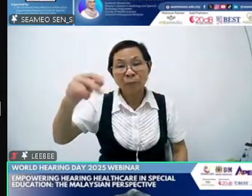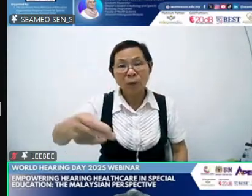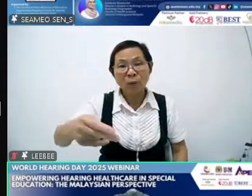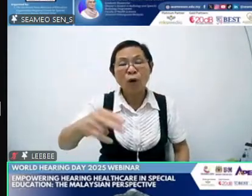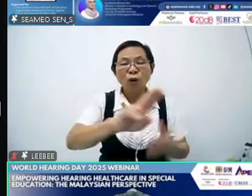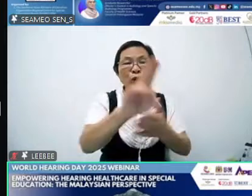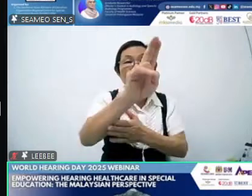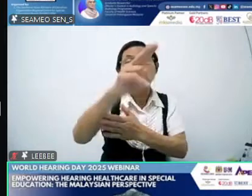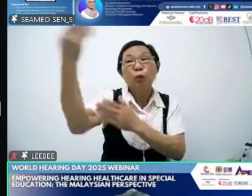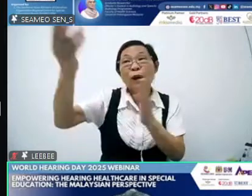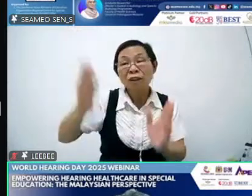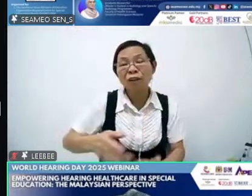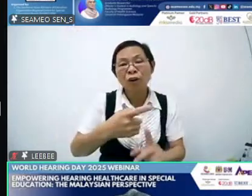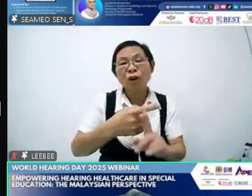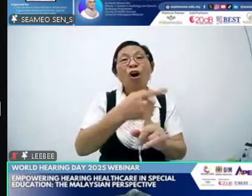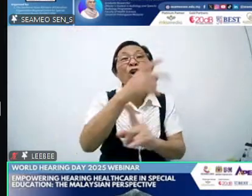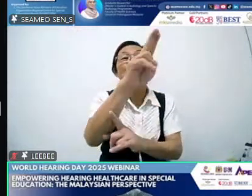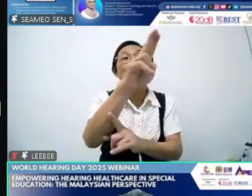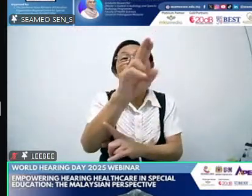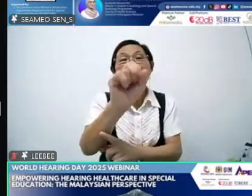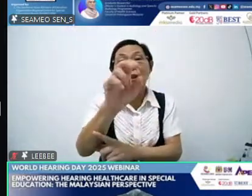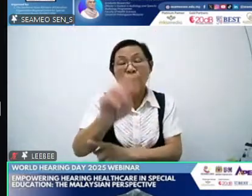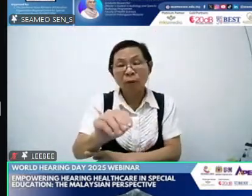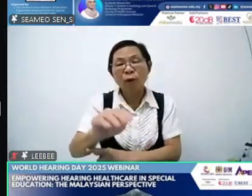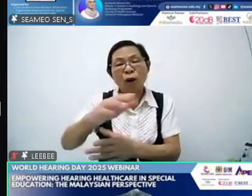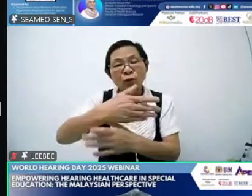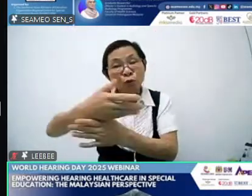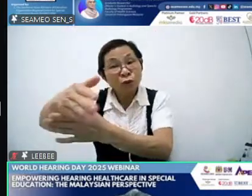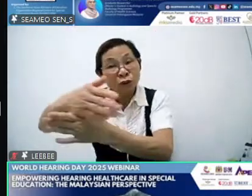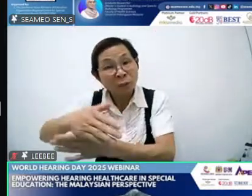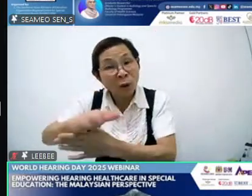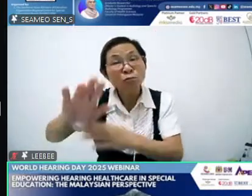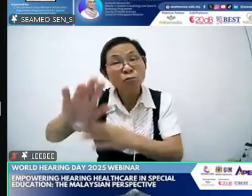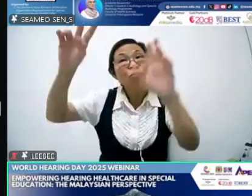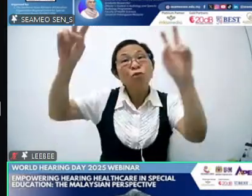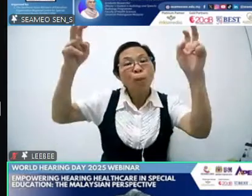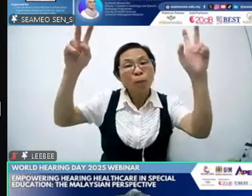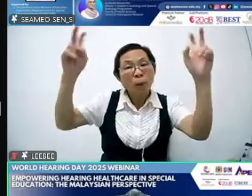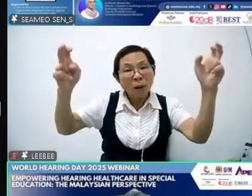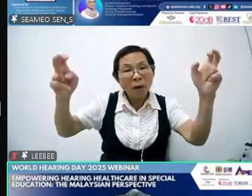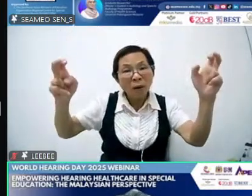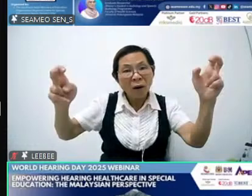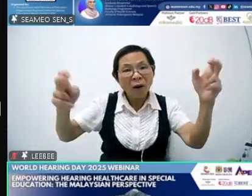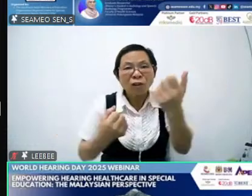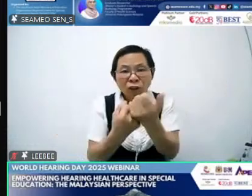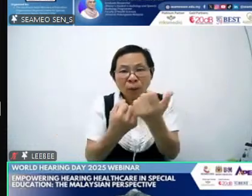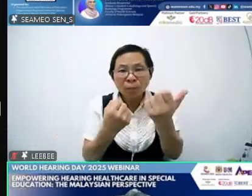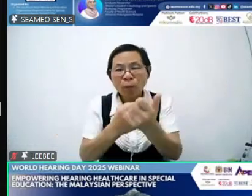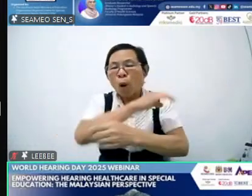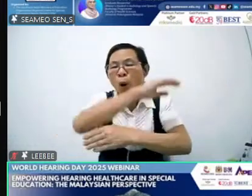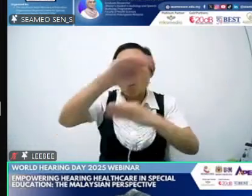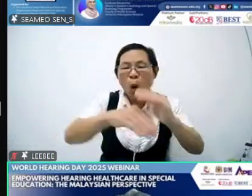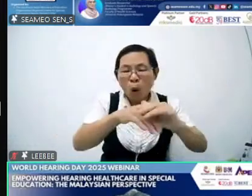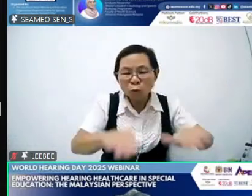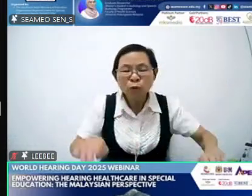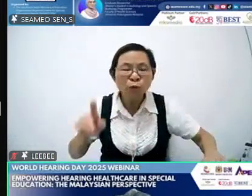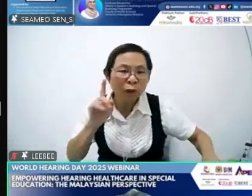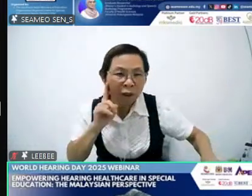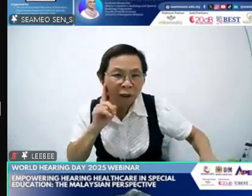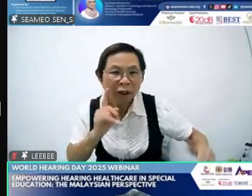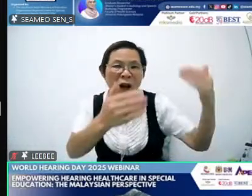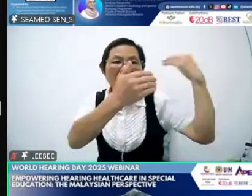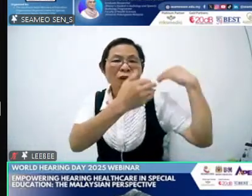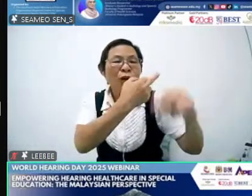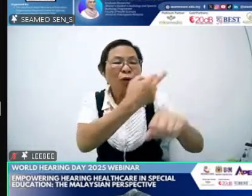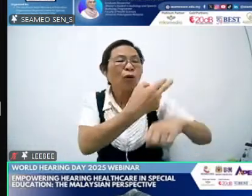Science, University Science Malaysia, to share with us on the topic of supporting every child hearing, the role of